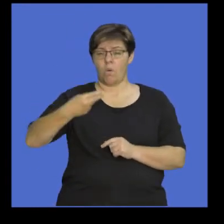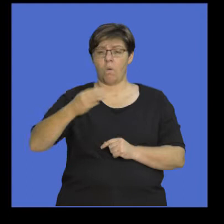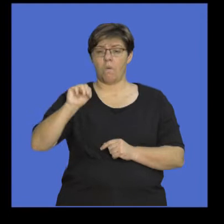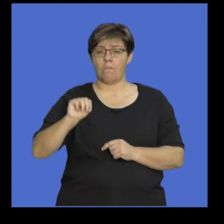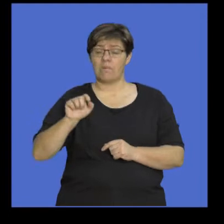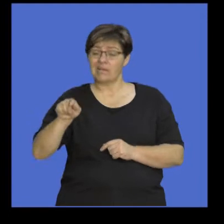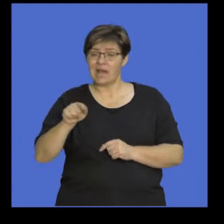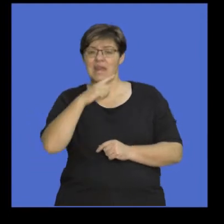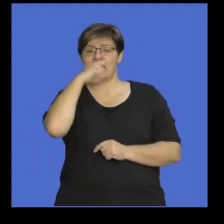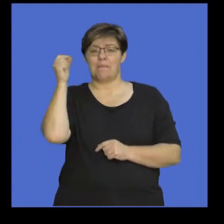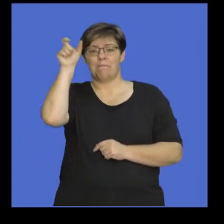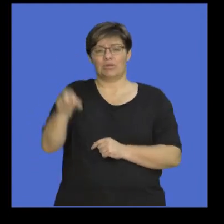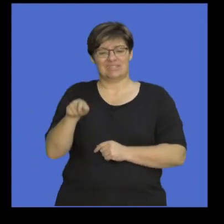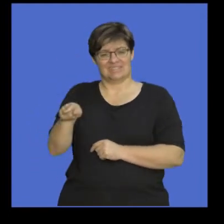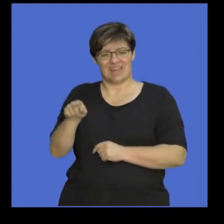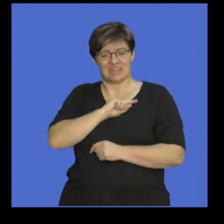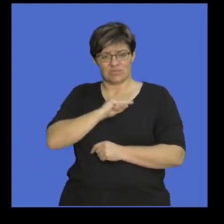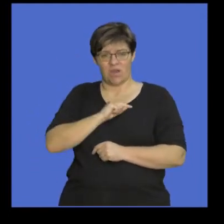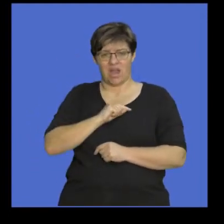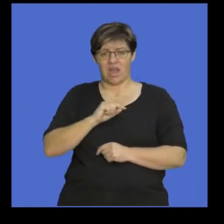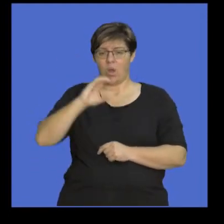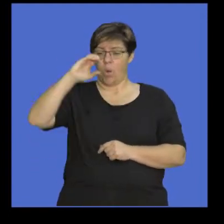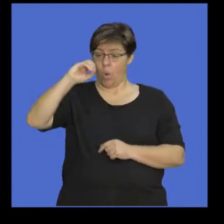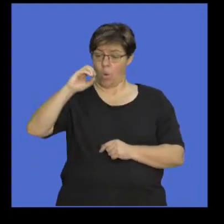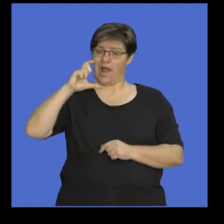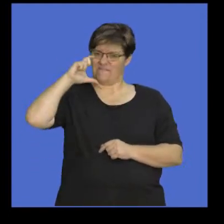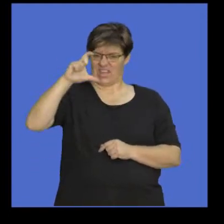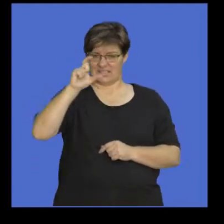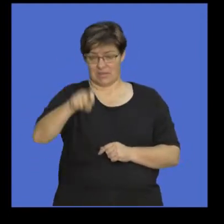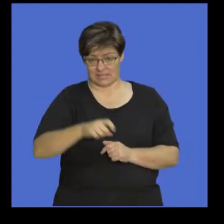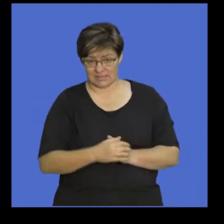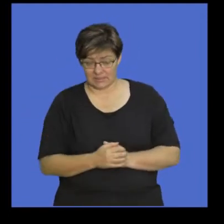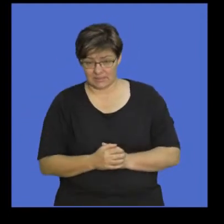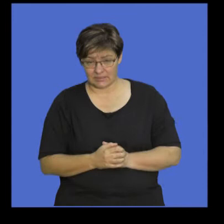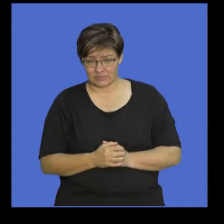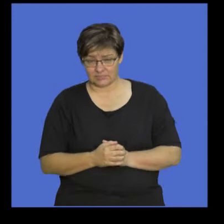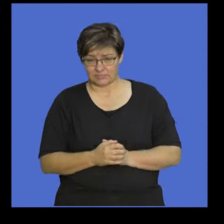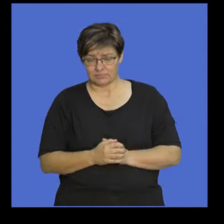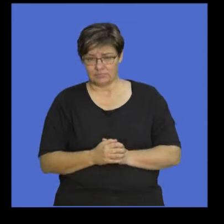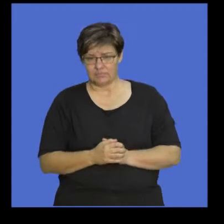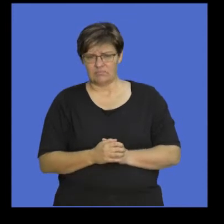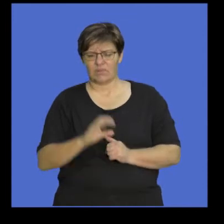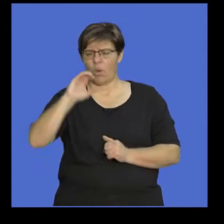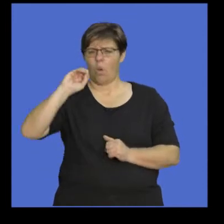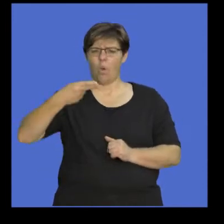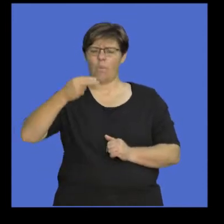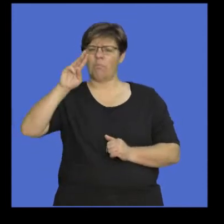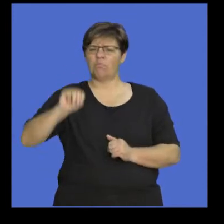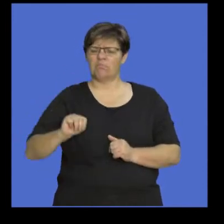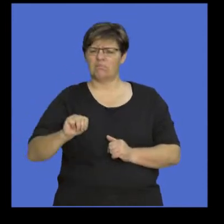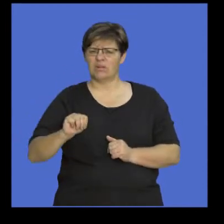name. As a result of that, it should always be an uppercase or a capital letter. Okay. Now, how do we define an